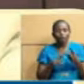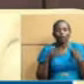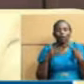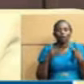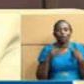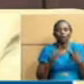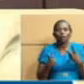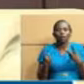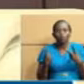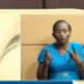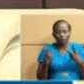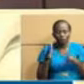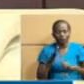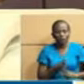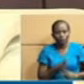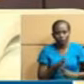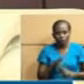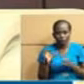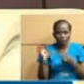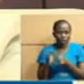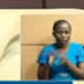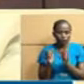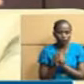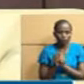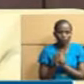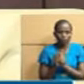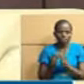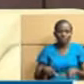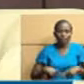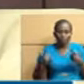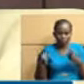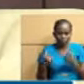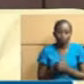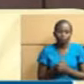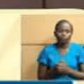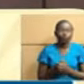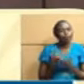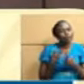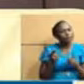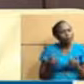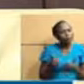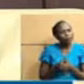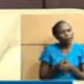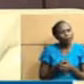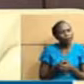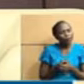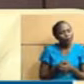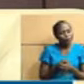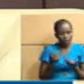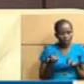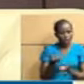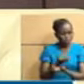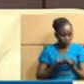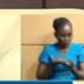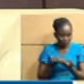mean vulnerabilities that deal with can we survive on social protection issues. But let me just stay a little bit on the economics